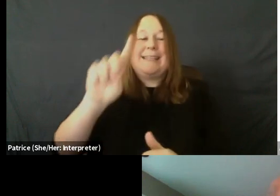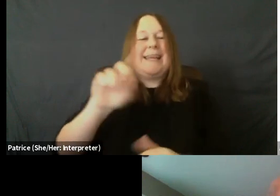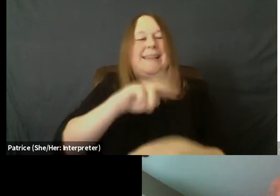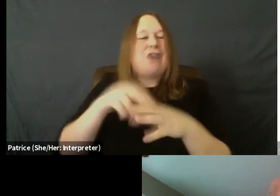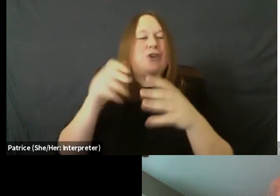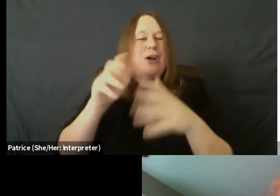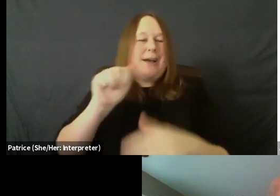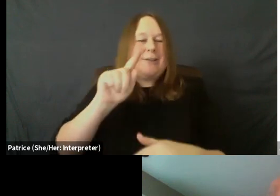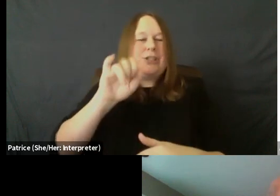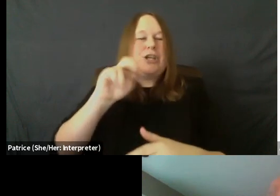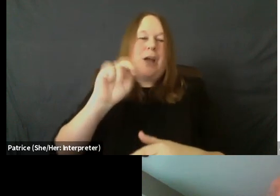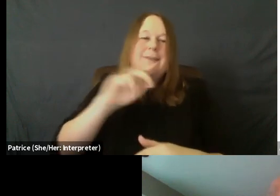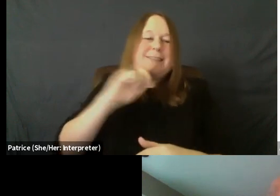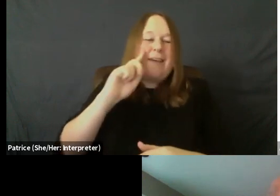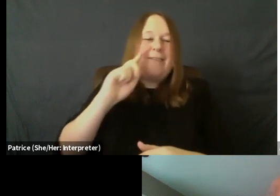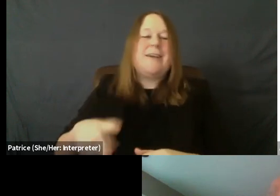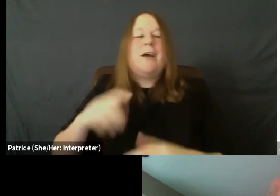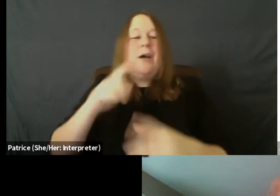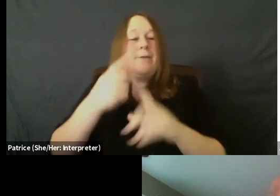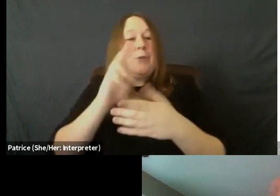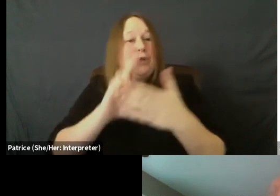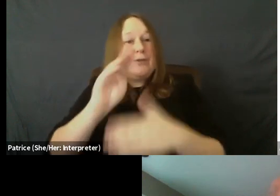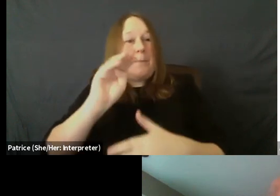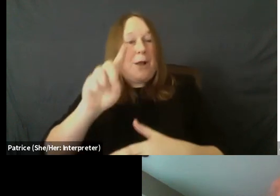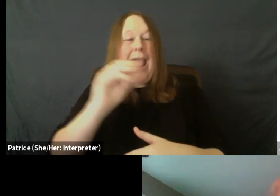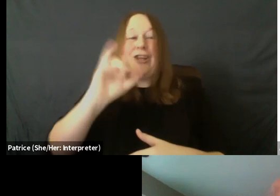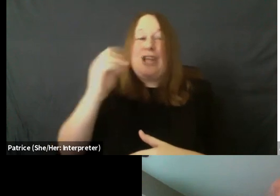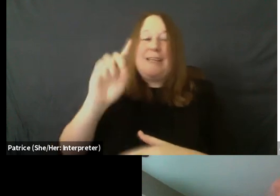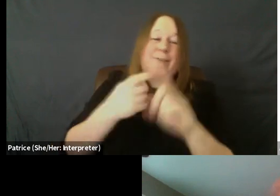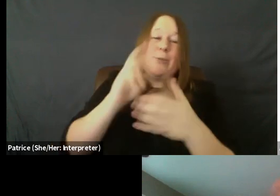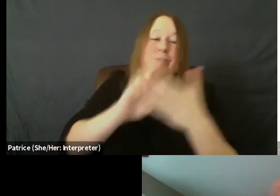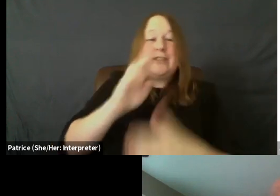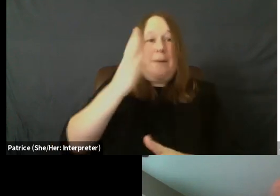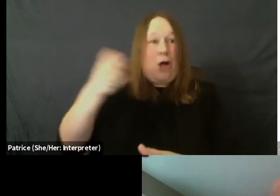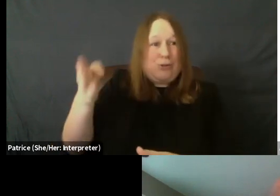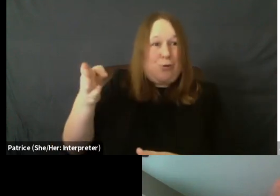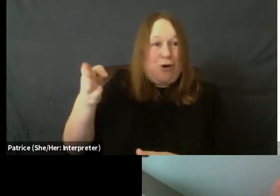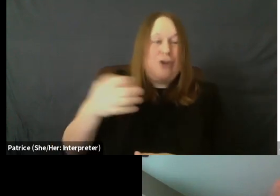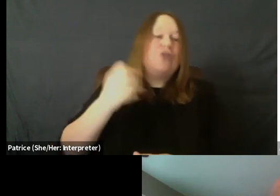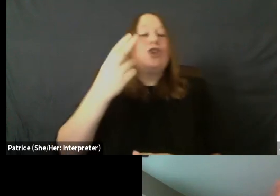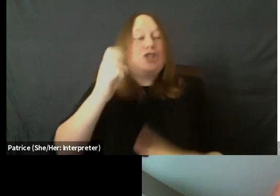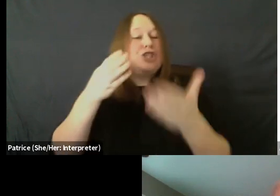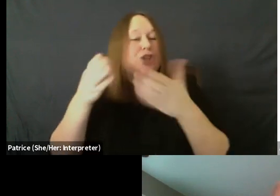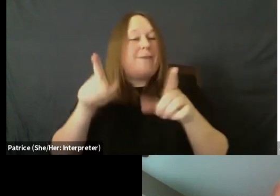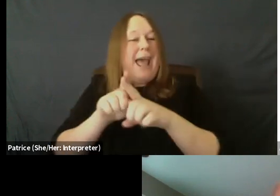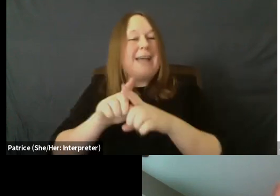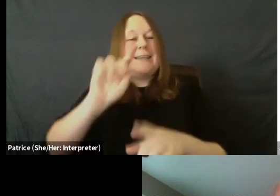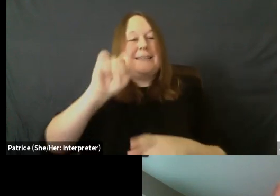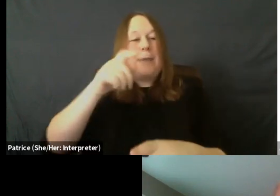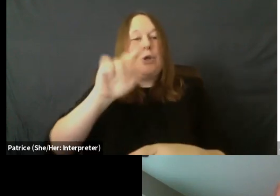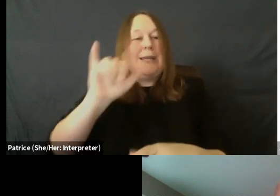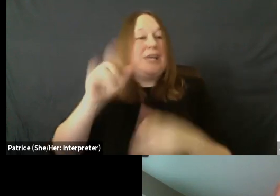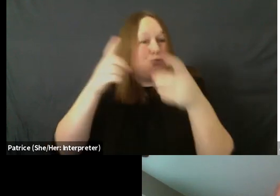holds a Bachelor of Arts from the University of Maryland and a JD from University of Baltimore. She served as a Deputy